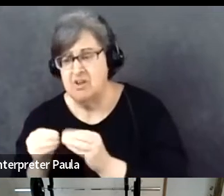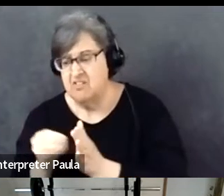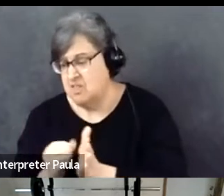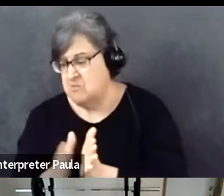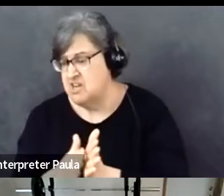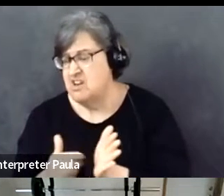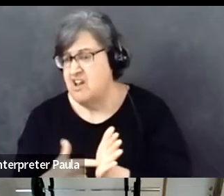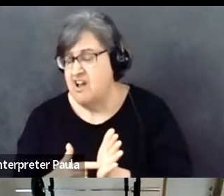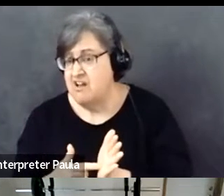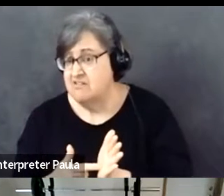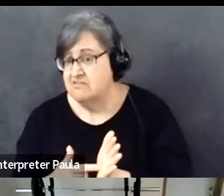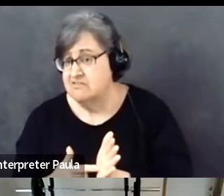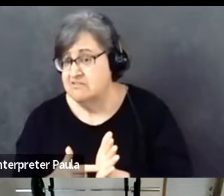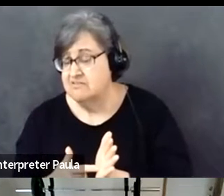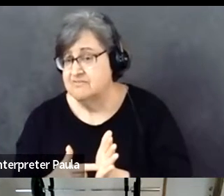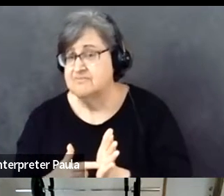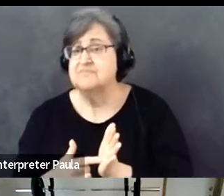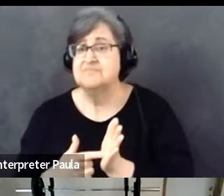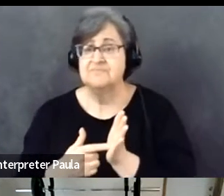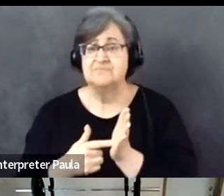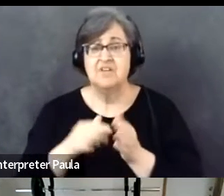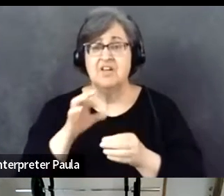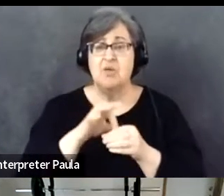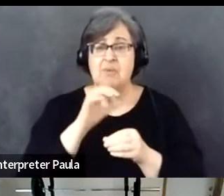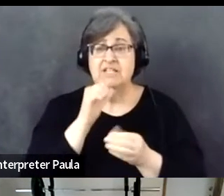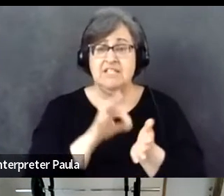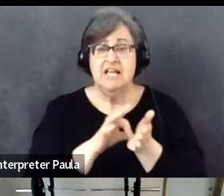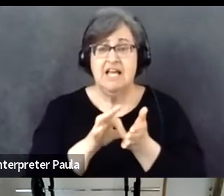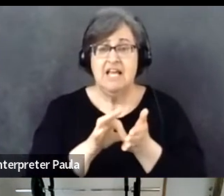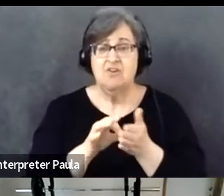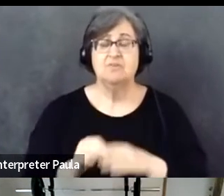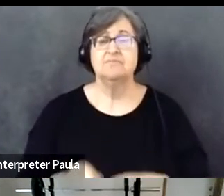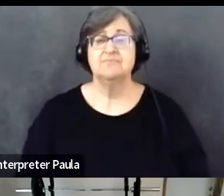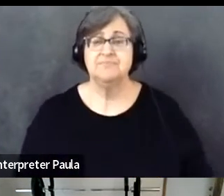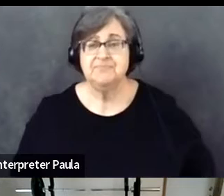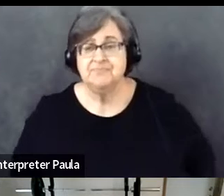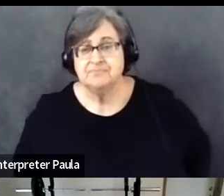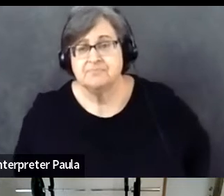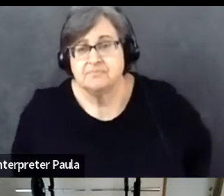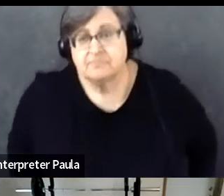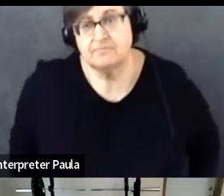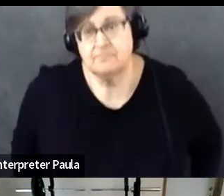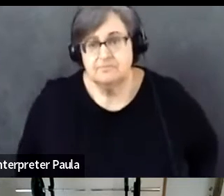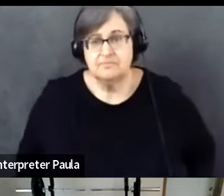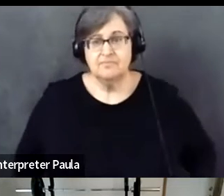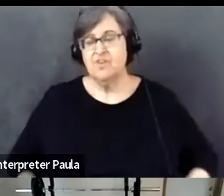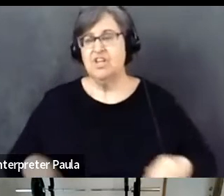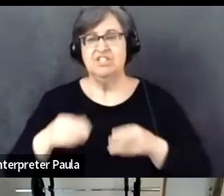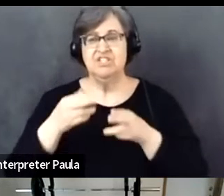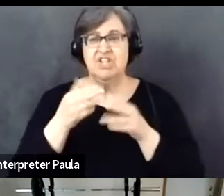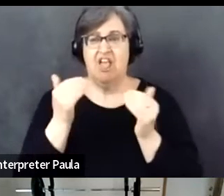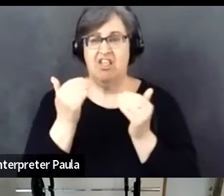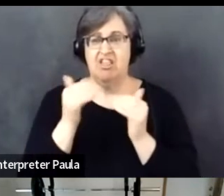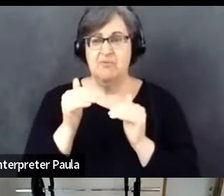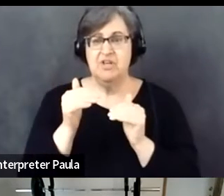number down, their ballot wouldn't count. And with such a short early voting period that we